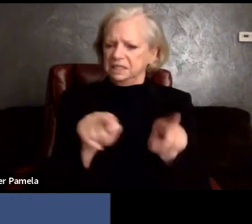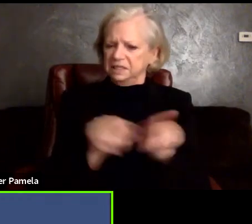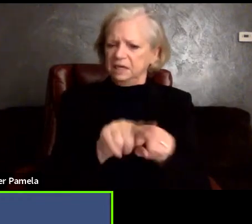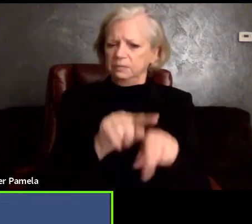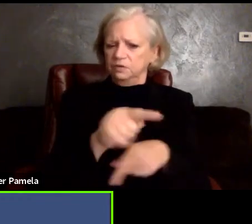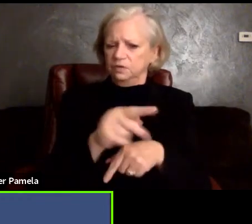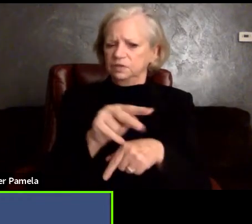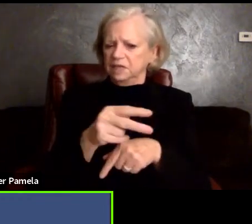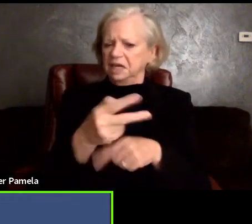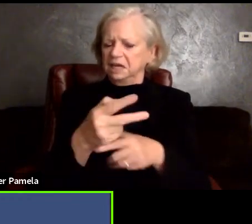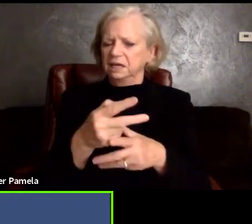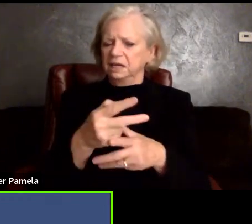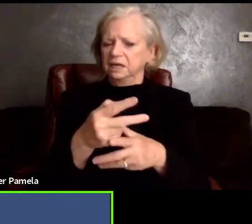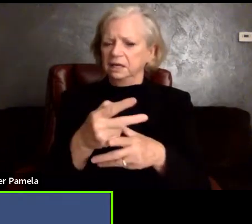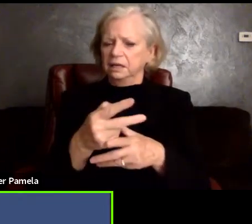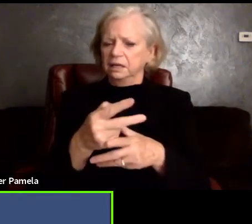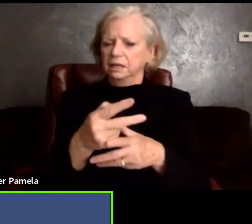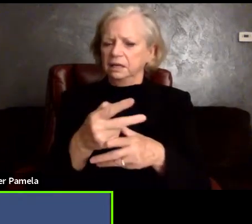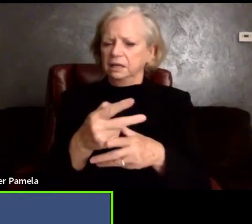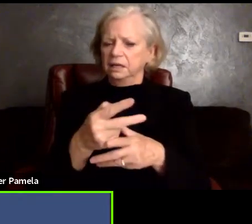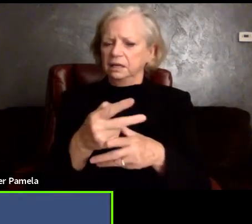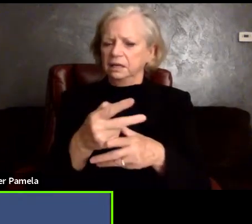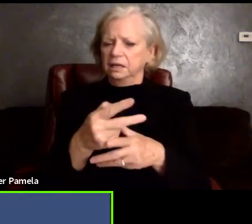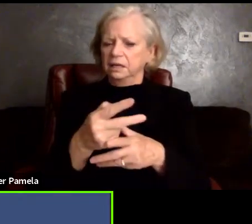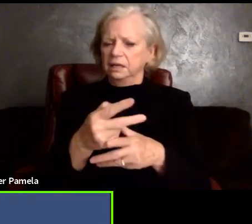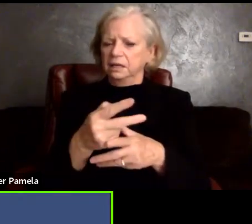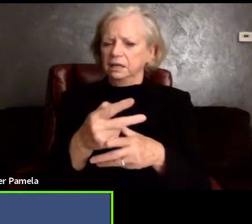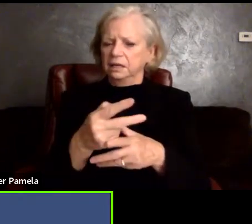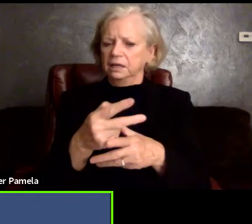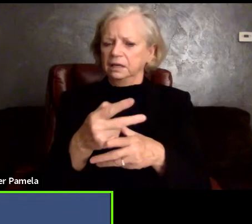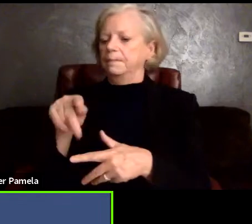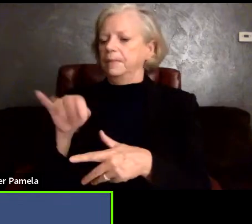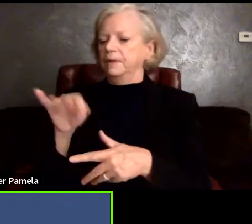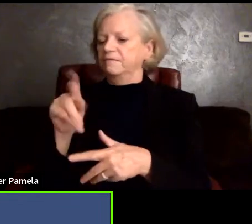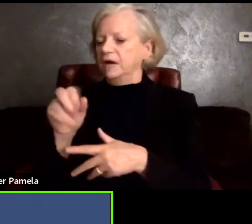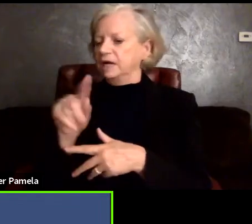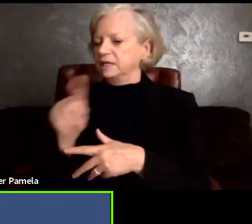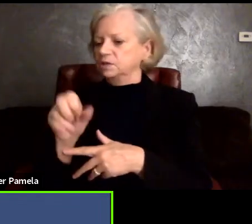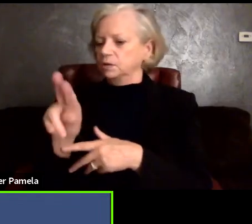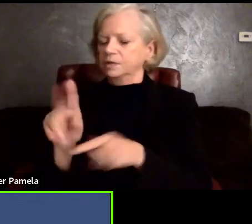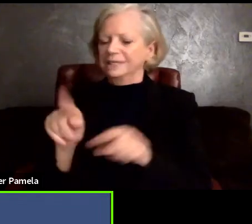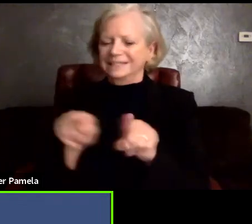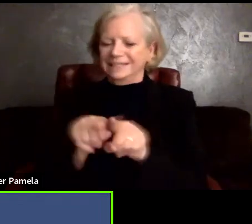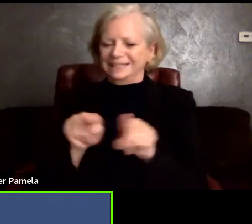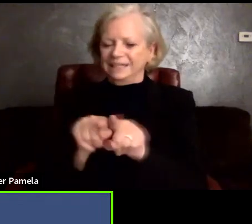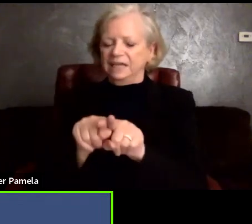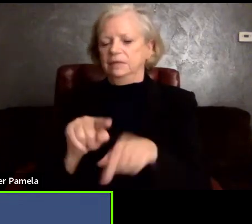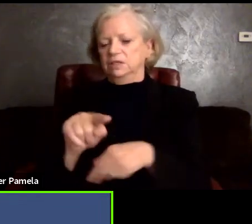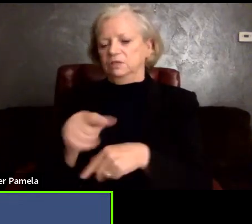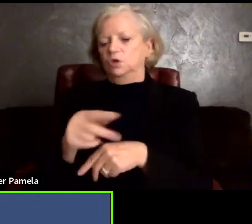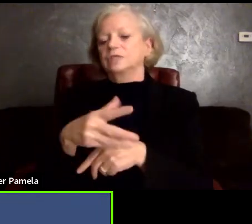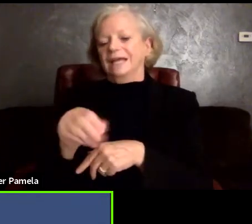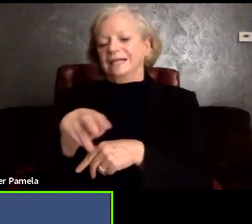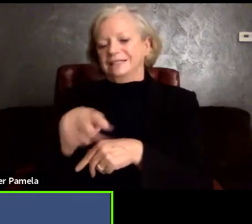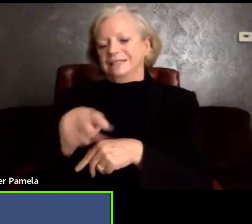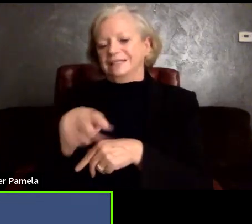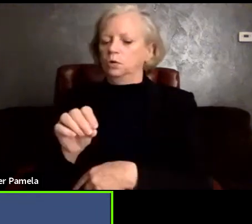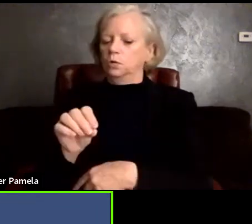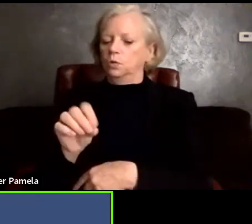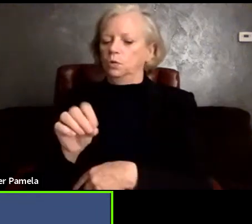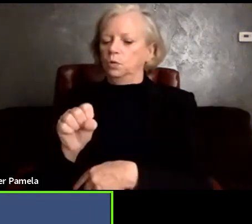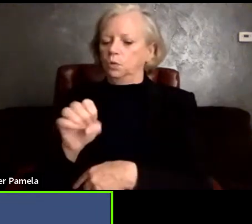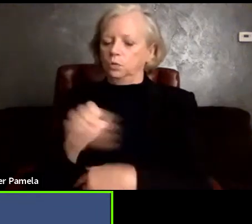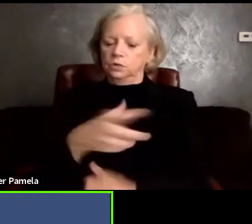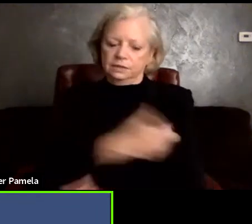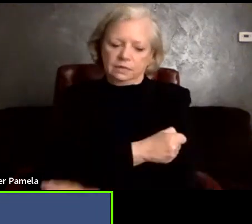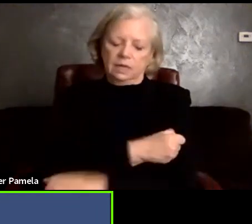The Pfizer booster shot is the same recipe as the 1st and 2nd dose. The vaccine for